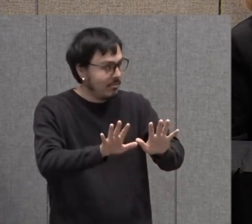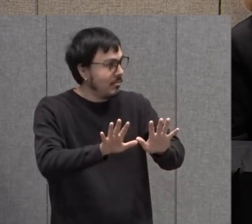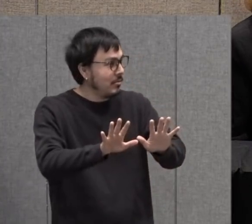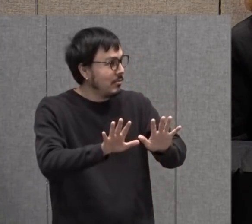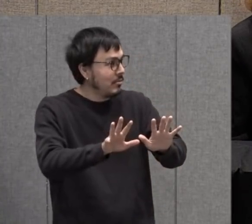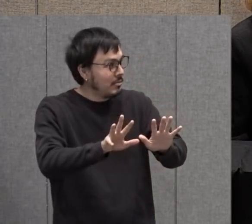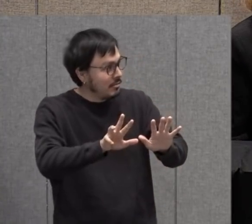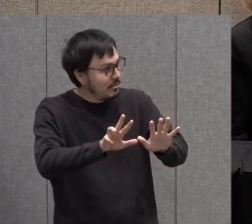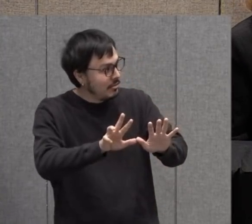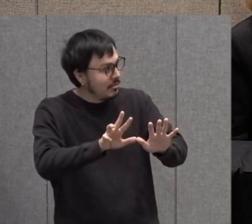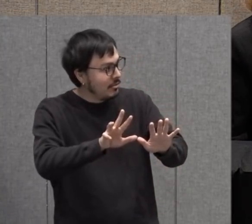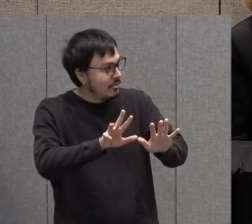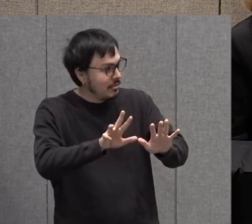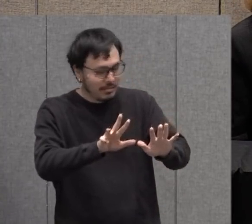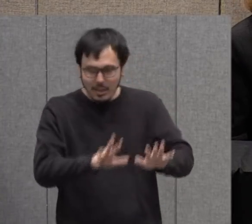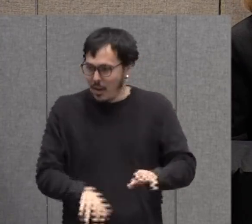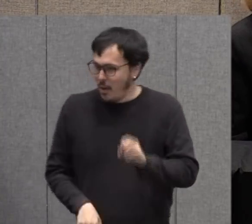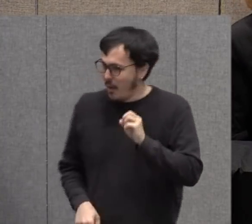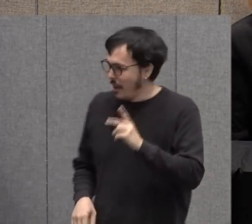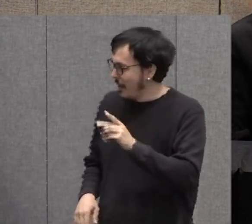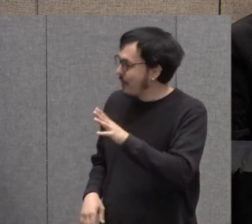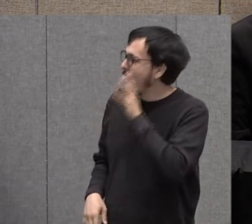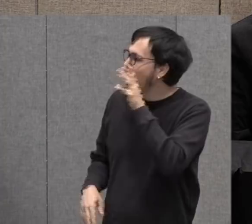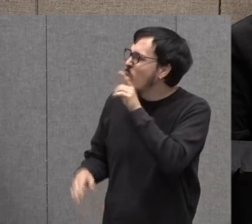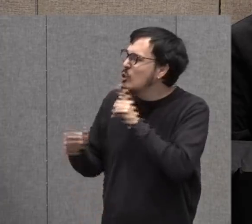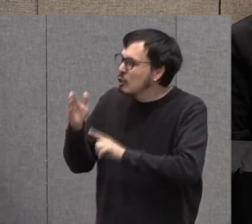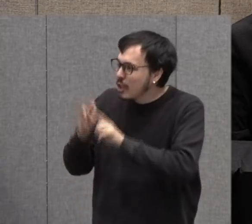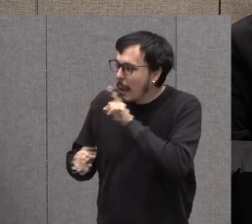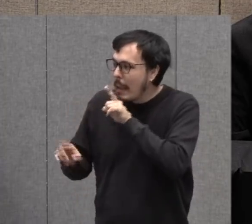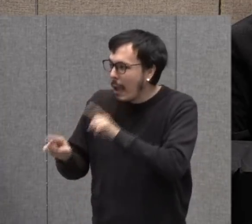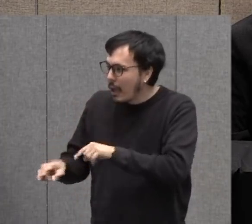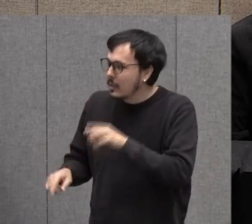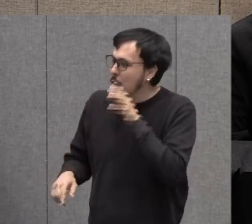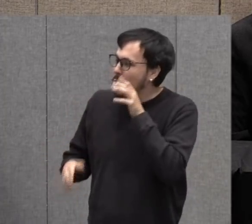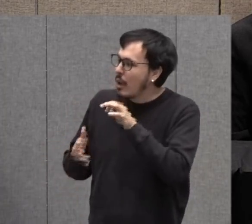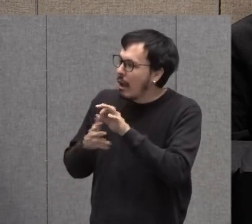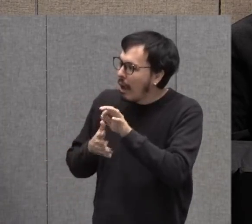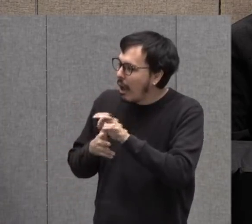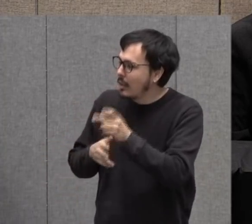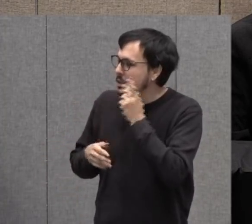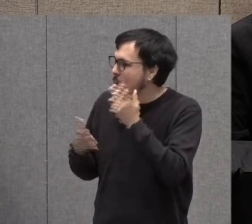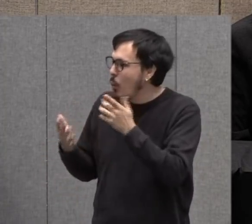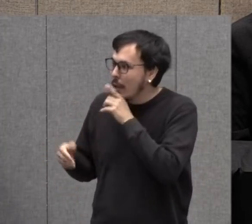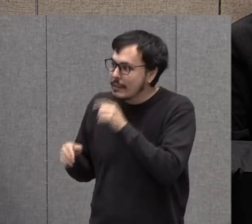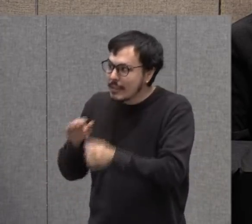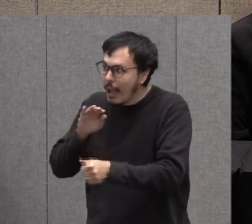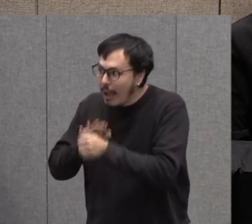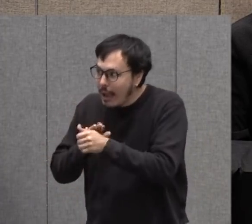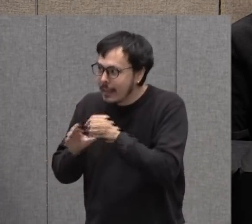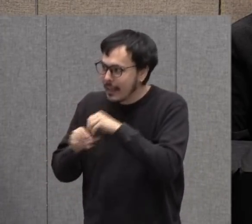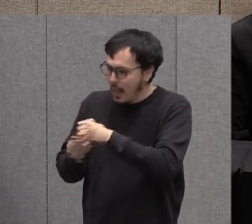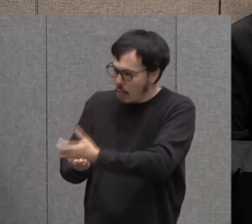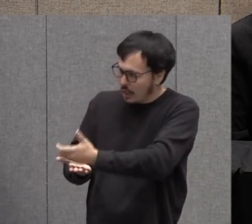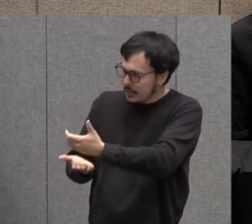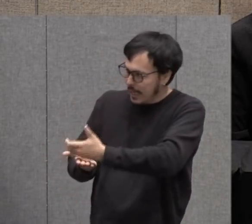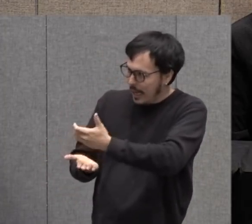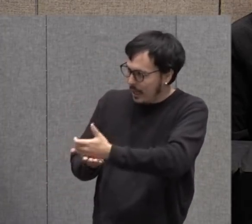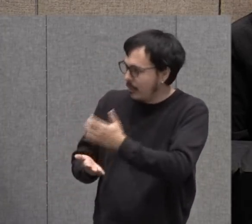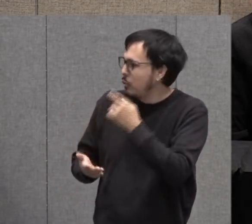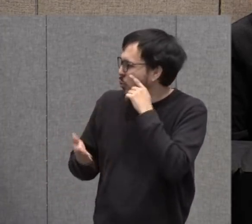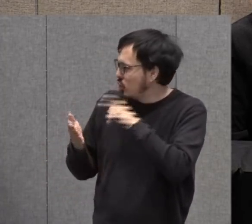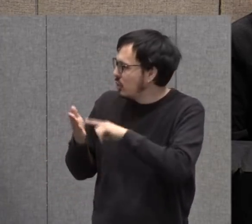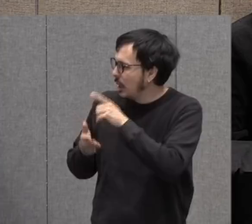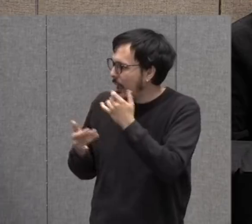next step is we're going to check our answer. That's when we count what is hiding in the container.